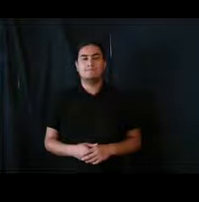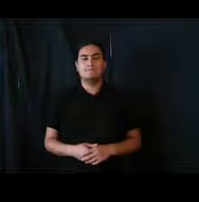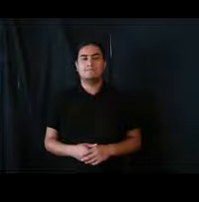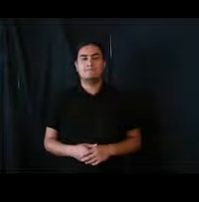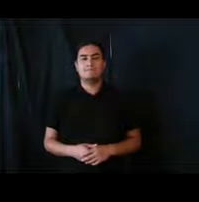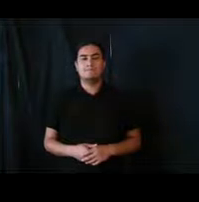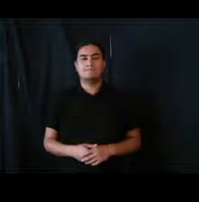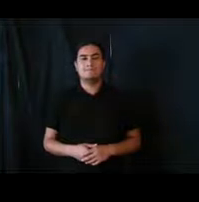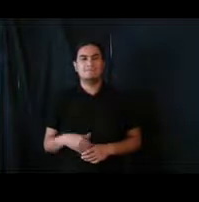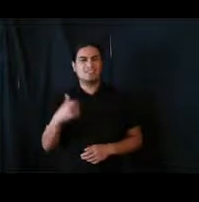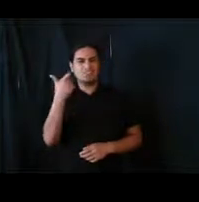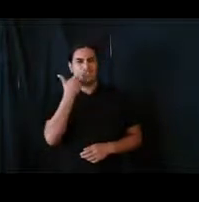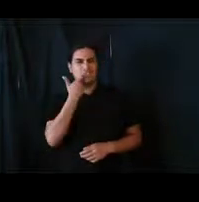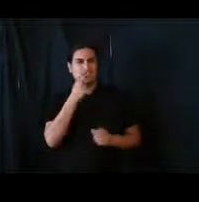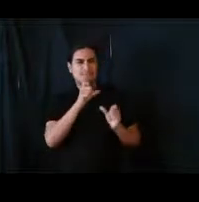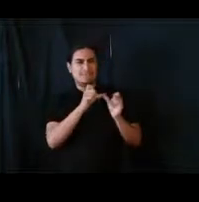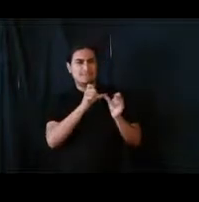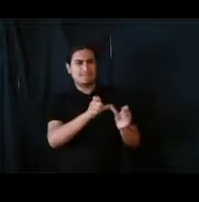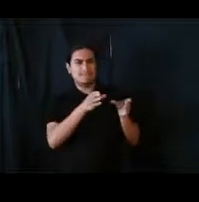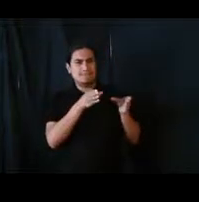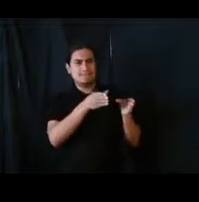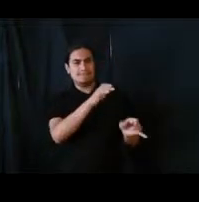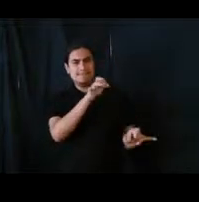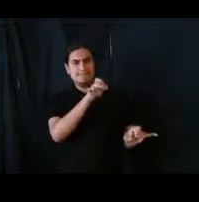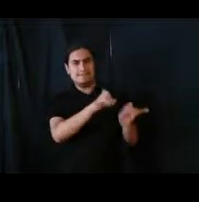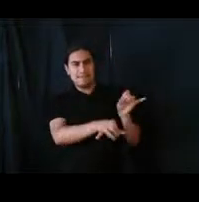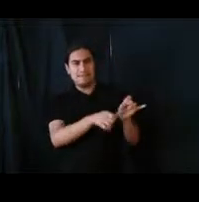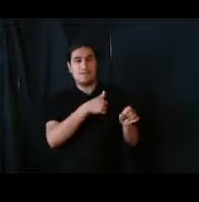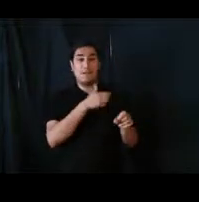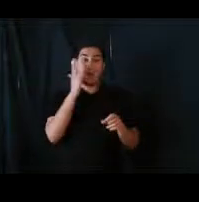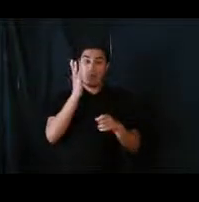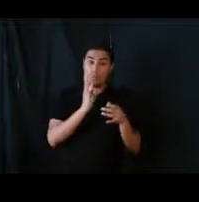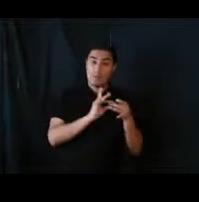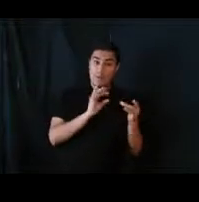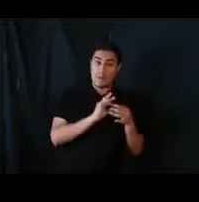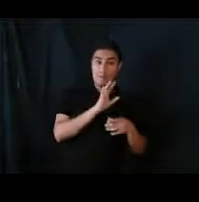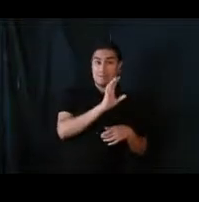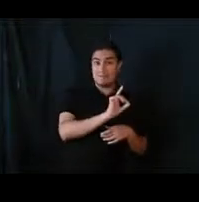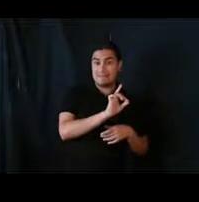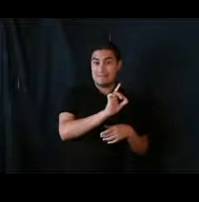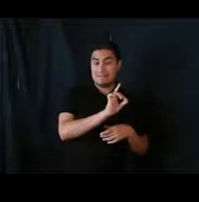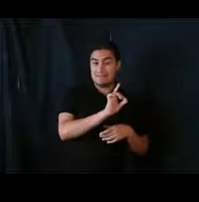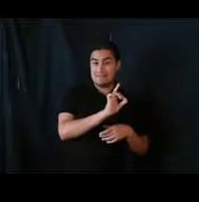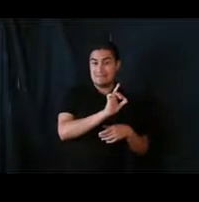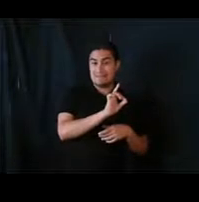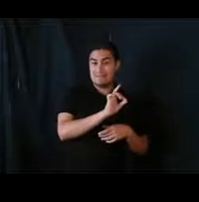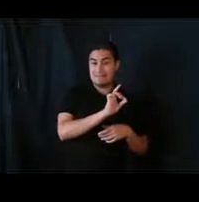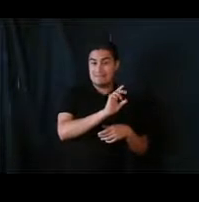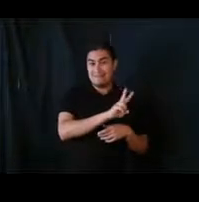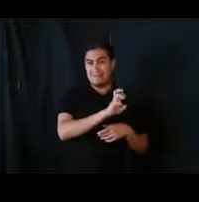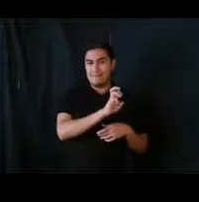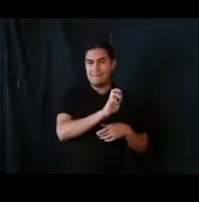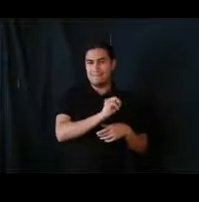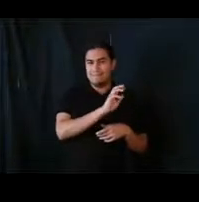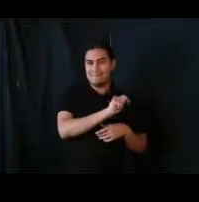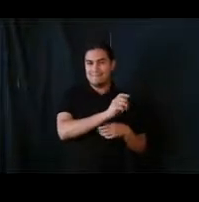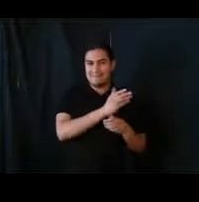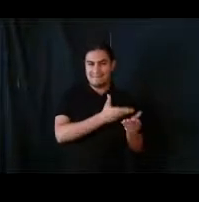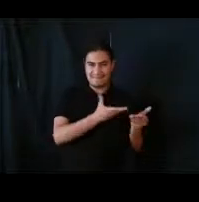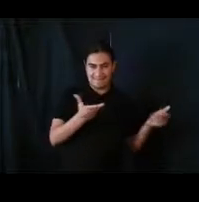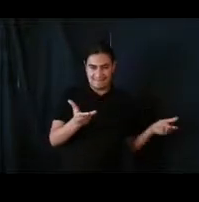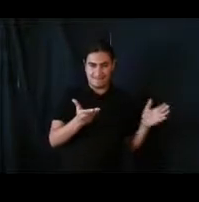that they just stick to their own area right so i'll talk about the dot stuff and everybody else talk about their other stuff i'm not